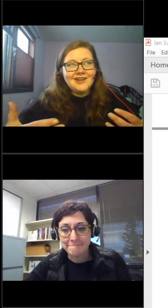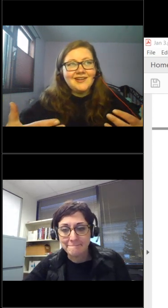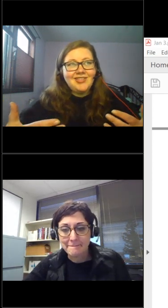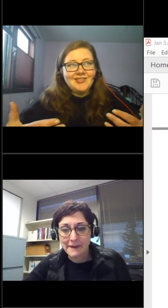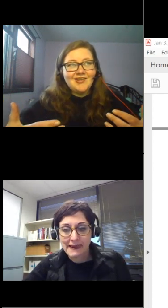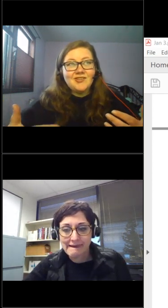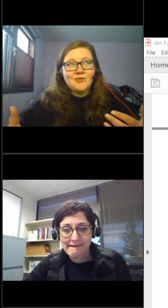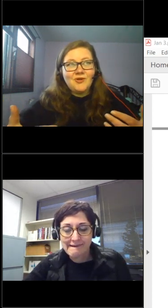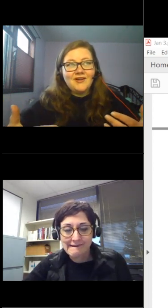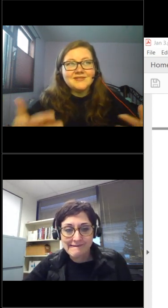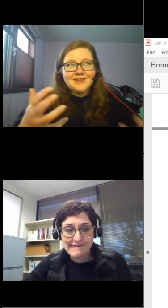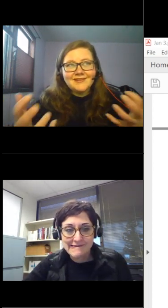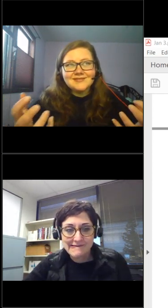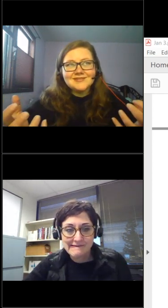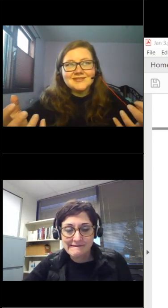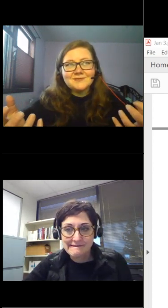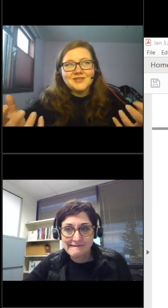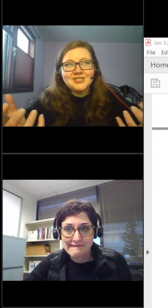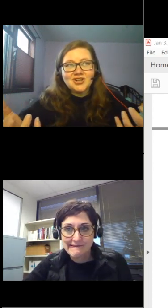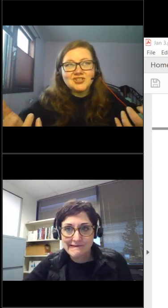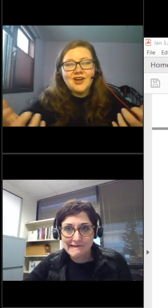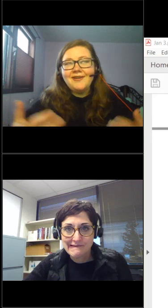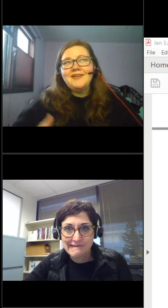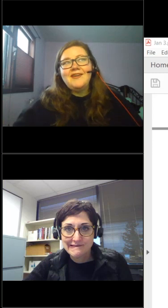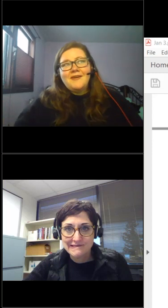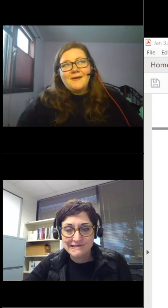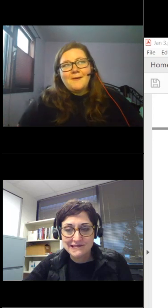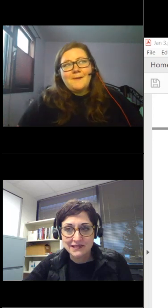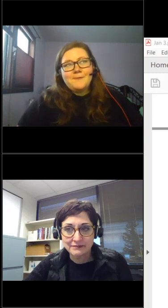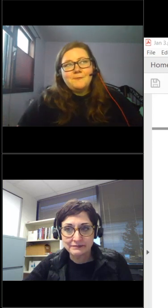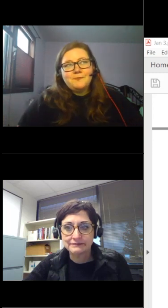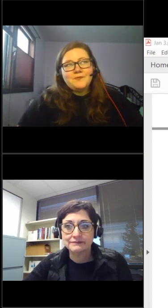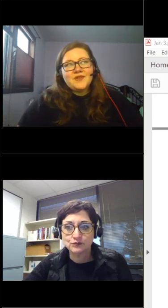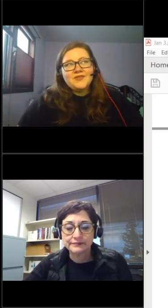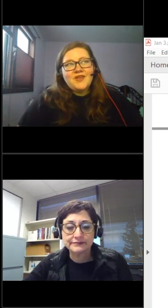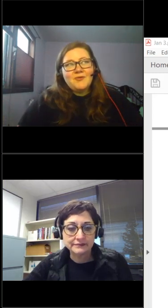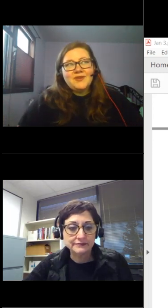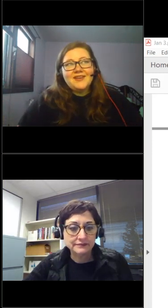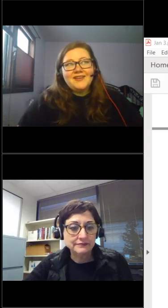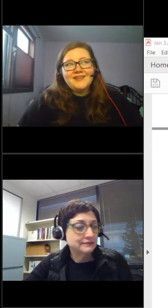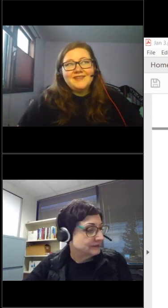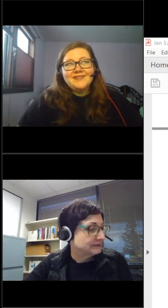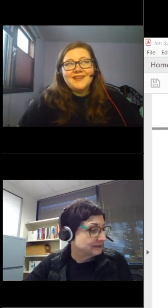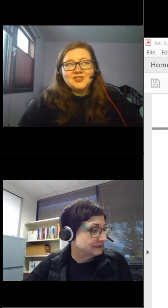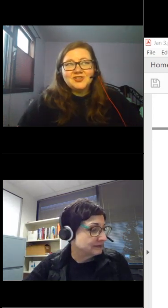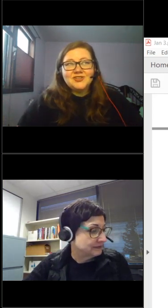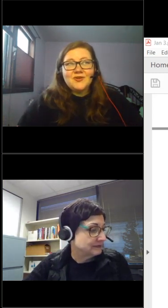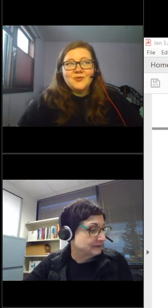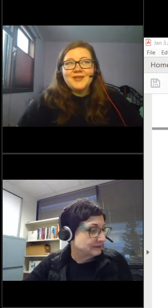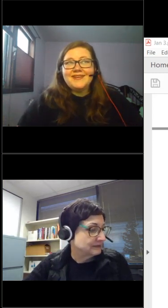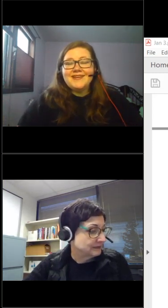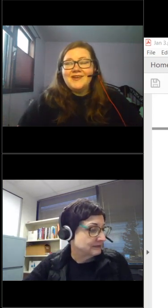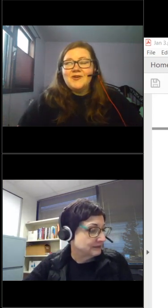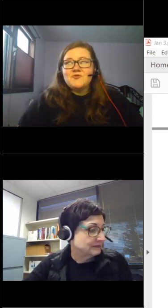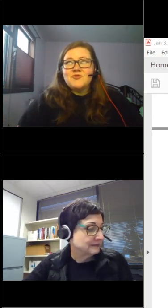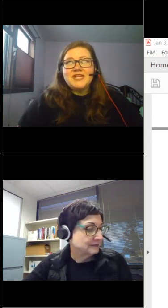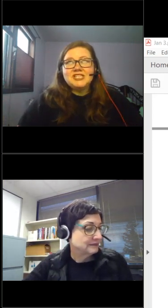there anything that you want to be touched on, that we can ensure that